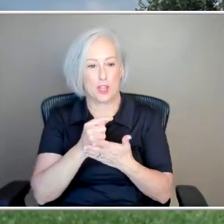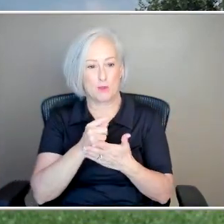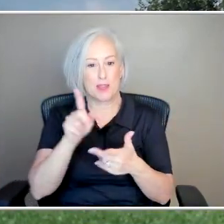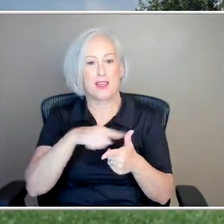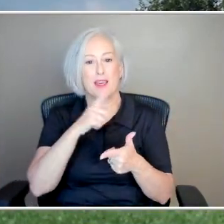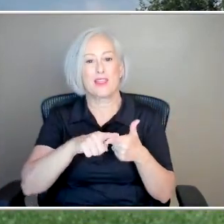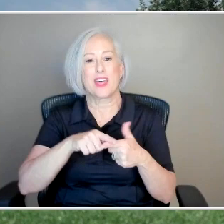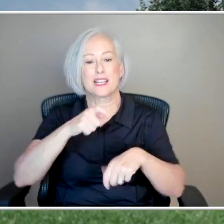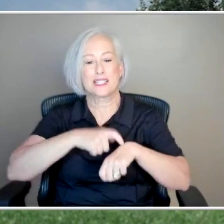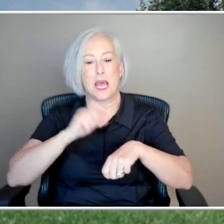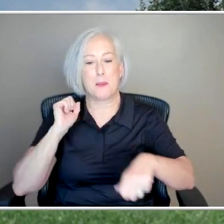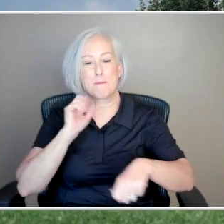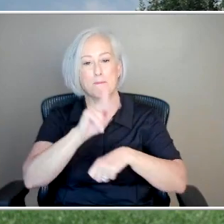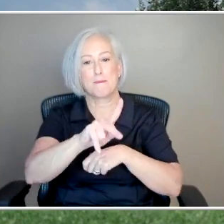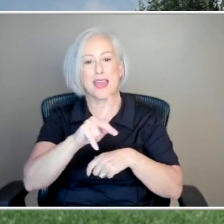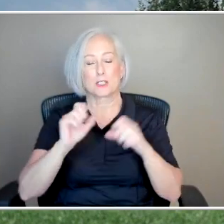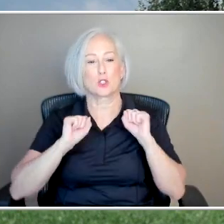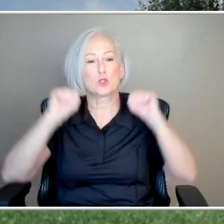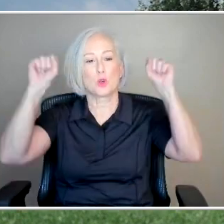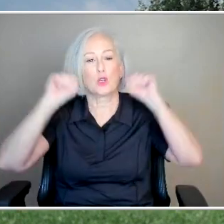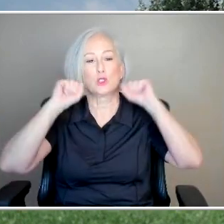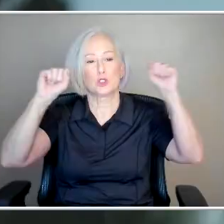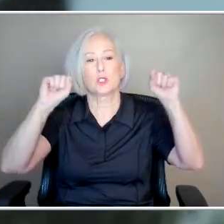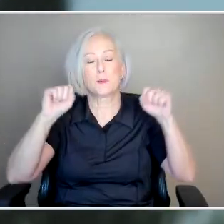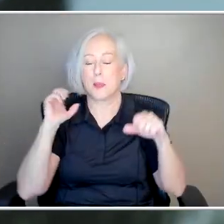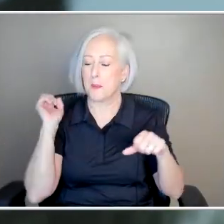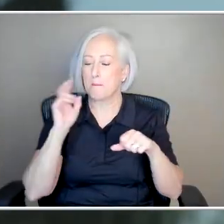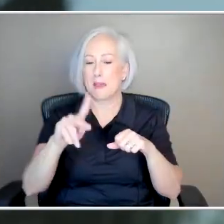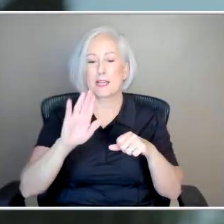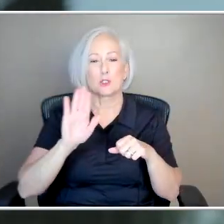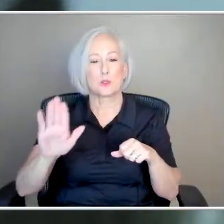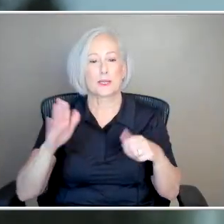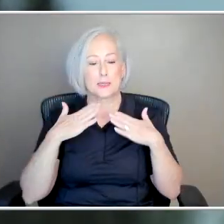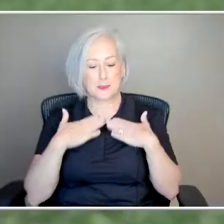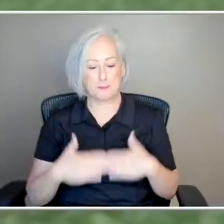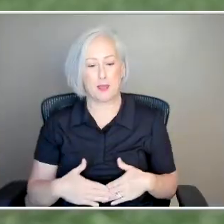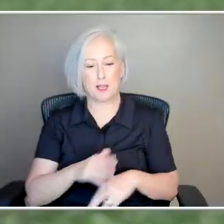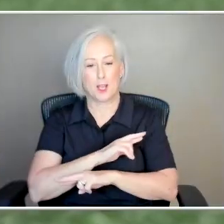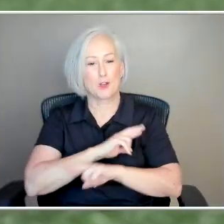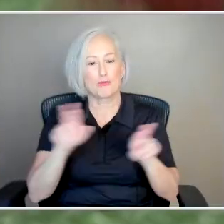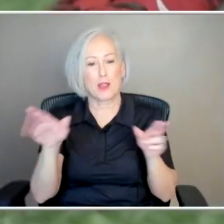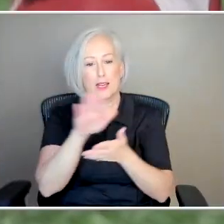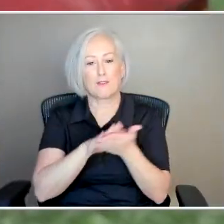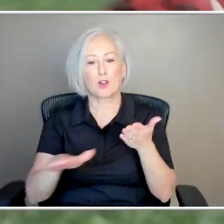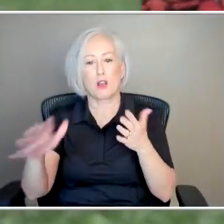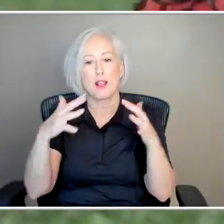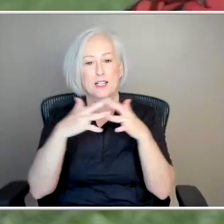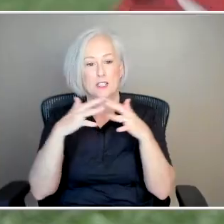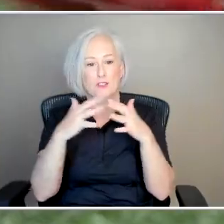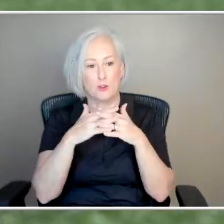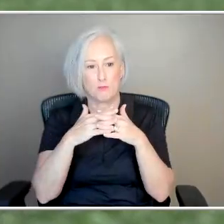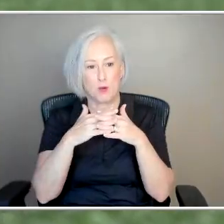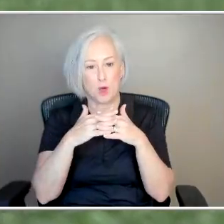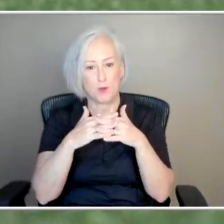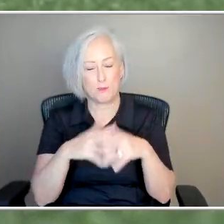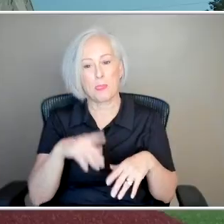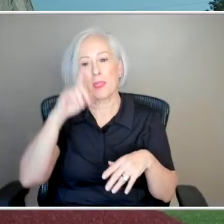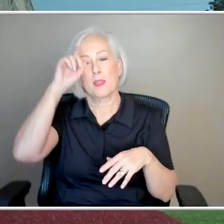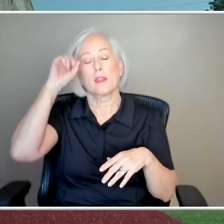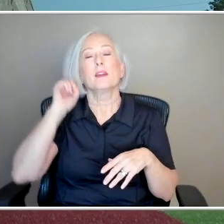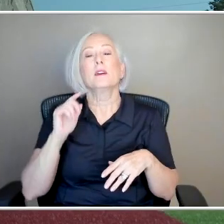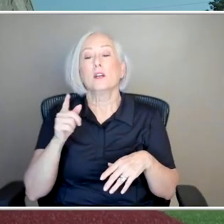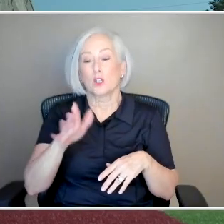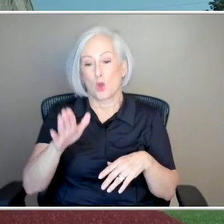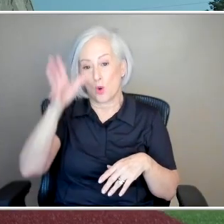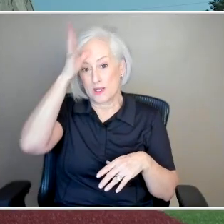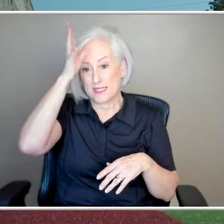gym, getting back to his body, getting it ready for college football. It's one thing to have your dad be a former NFL player like Dr. Darsh,